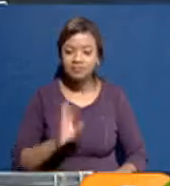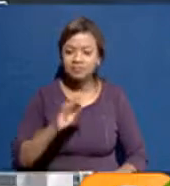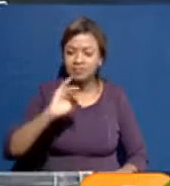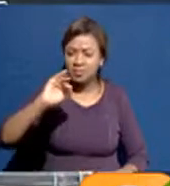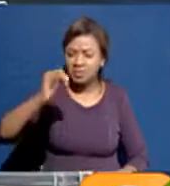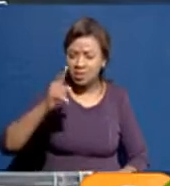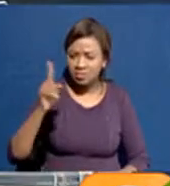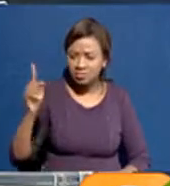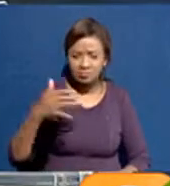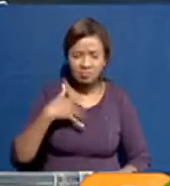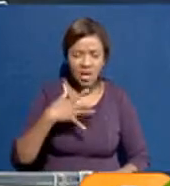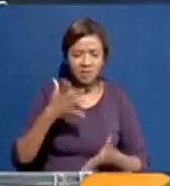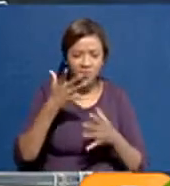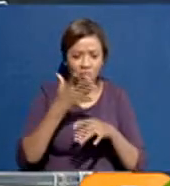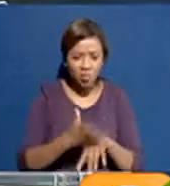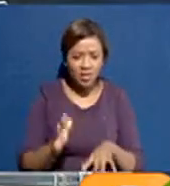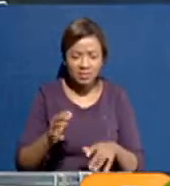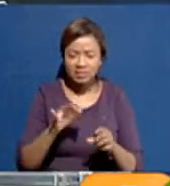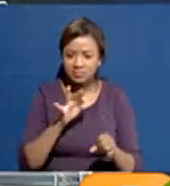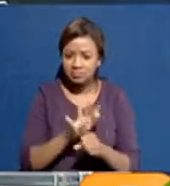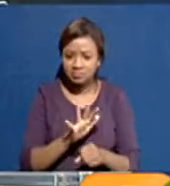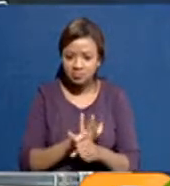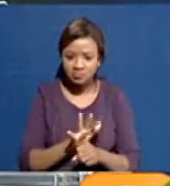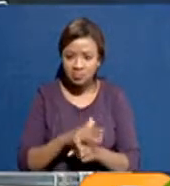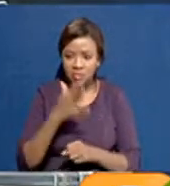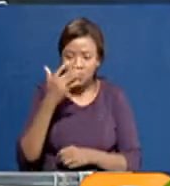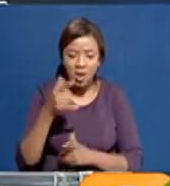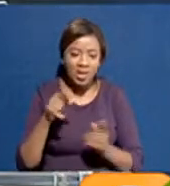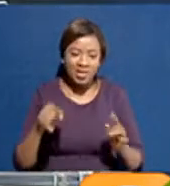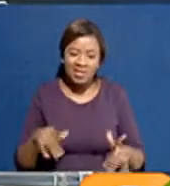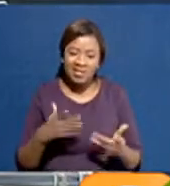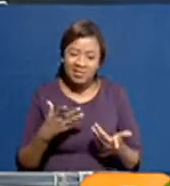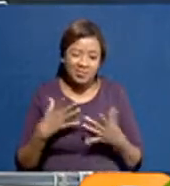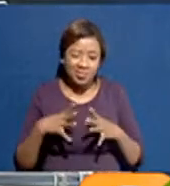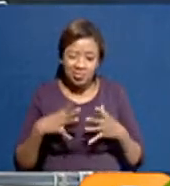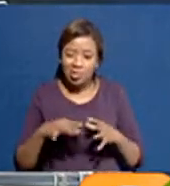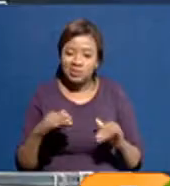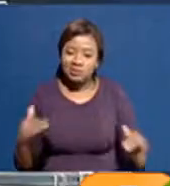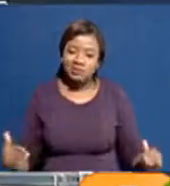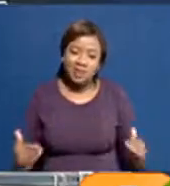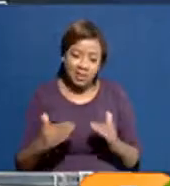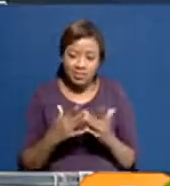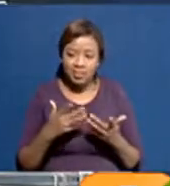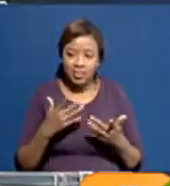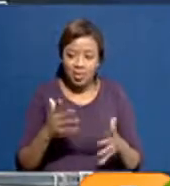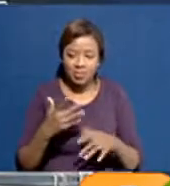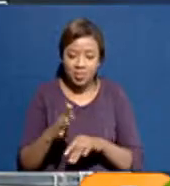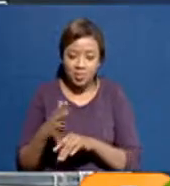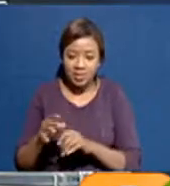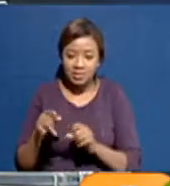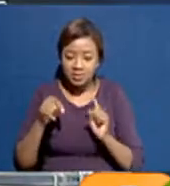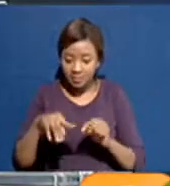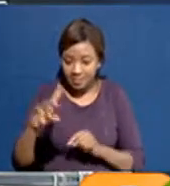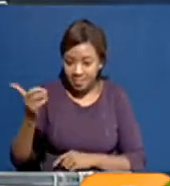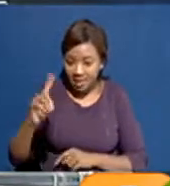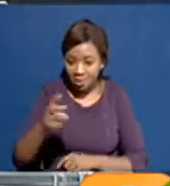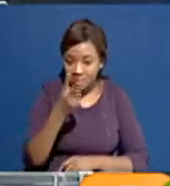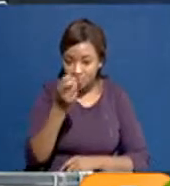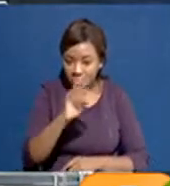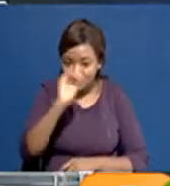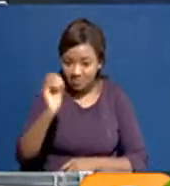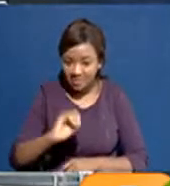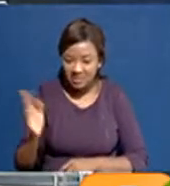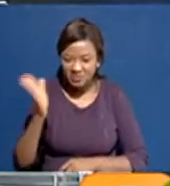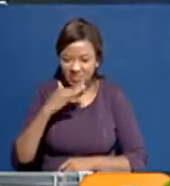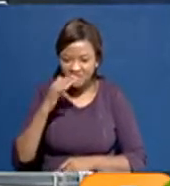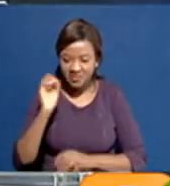of solid waste every day due to the high human activities characterized by high population. So in Nairobi, 20% of the waste generated